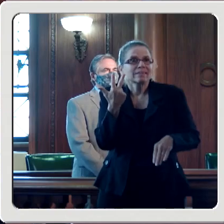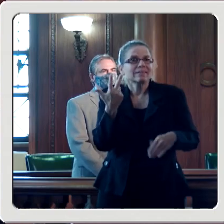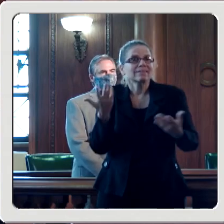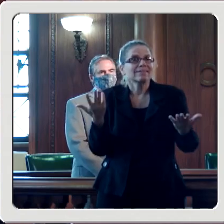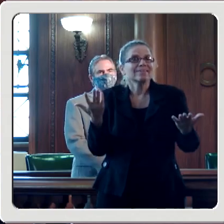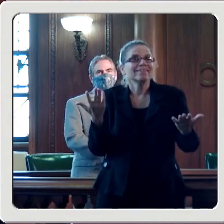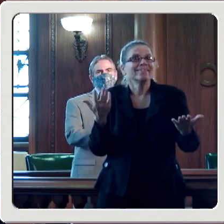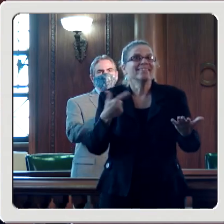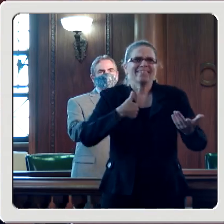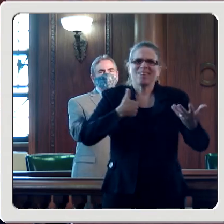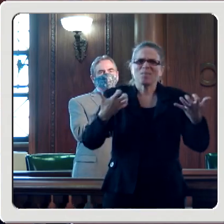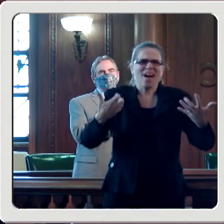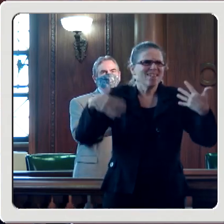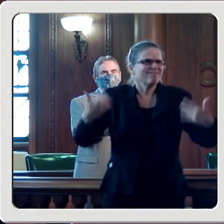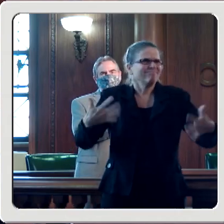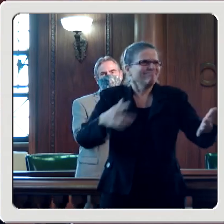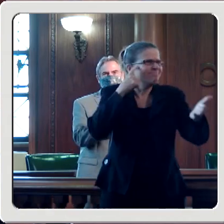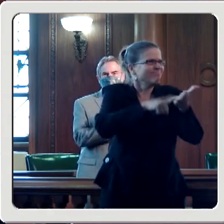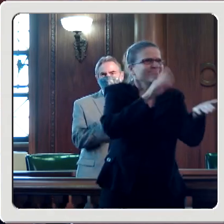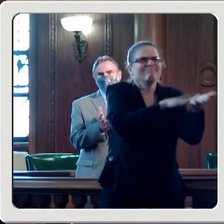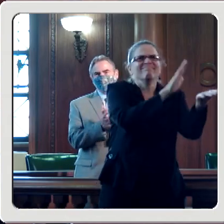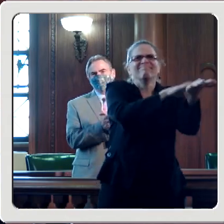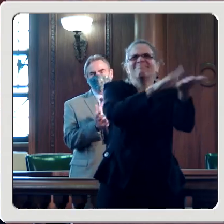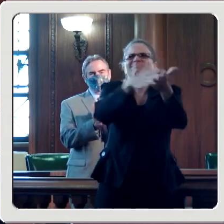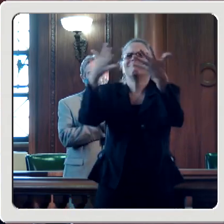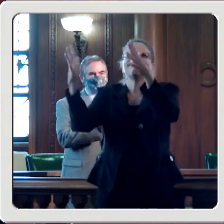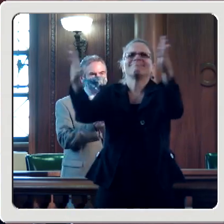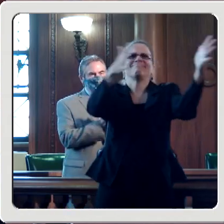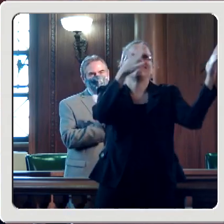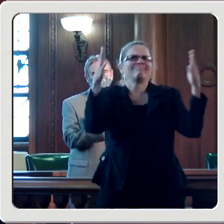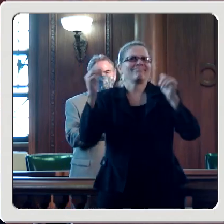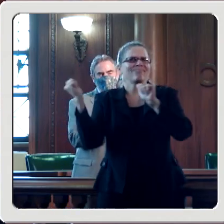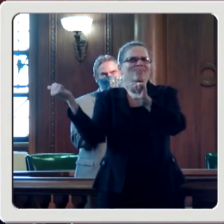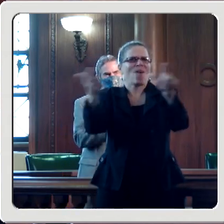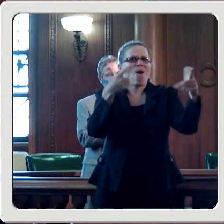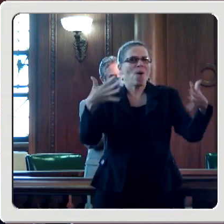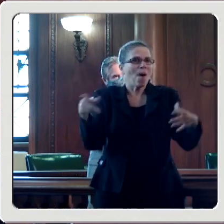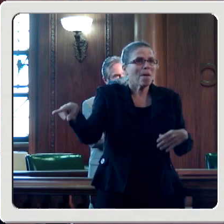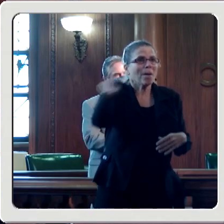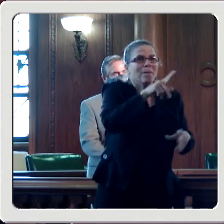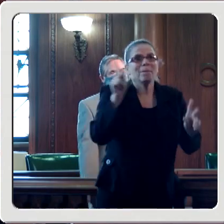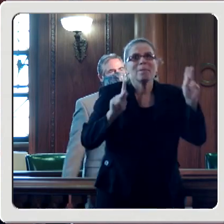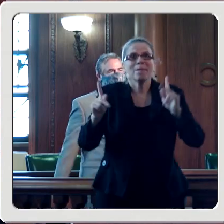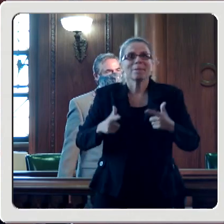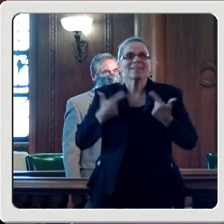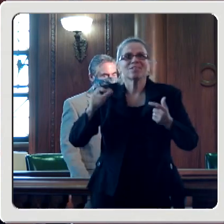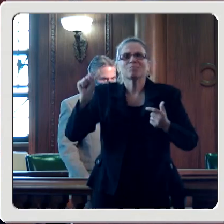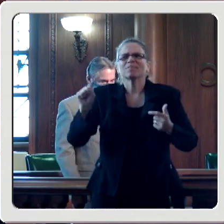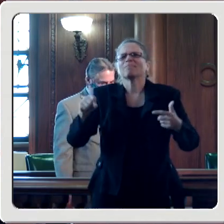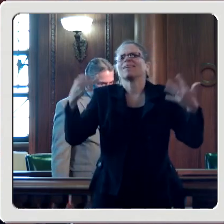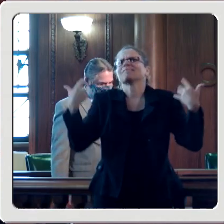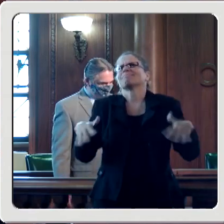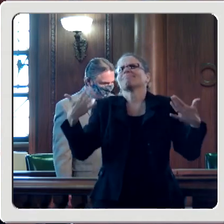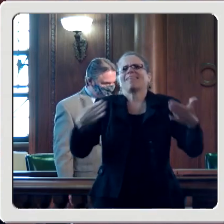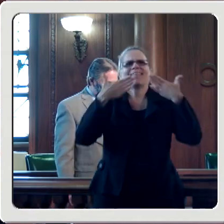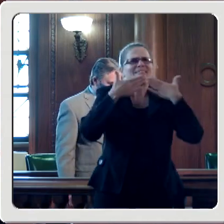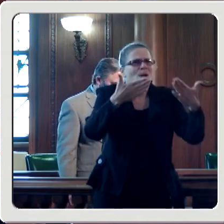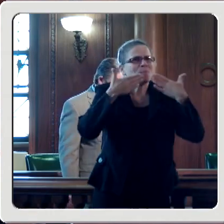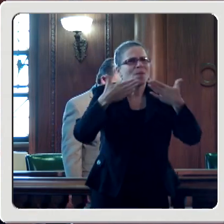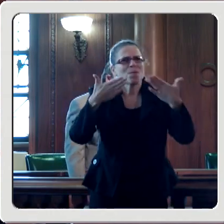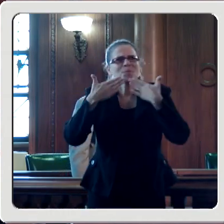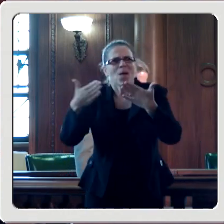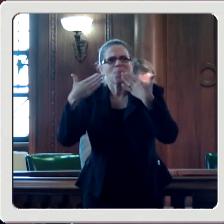a virtual applause to our residents. Thank you very much for what you're